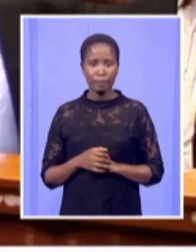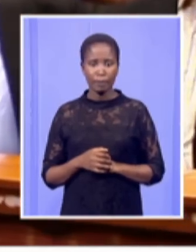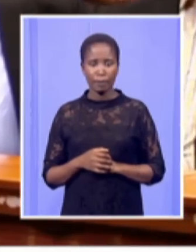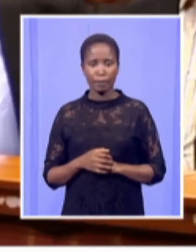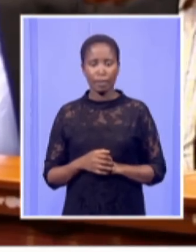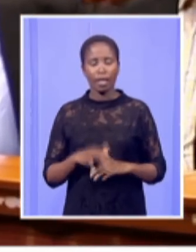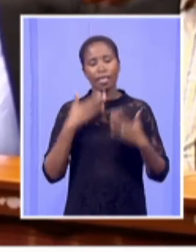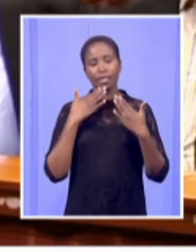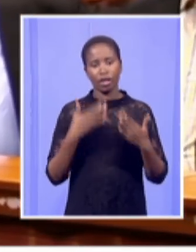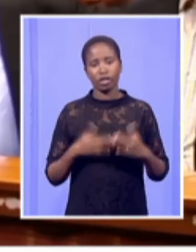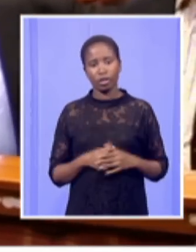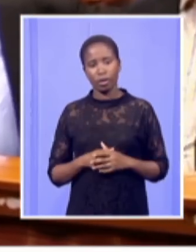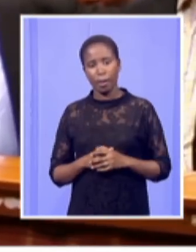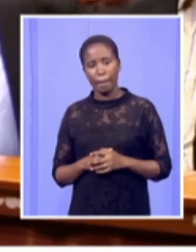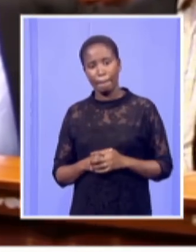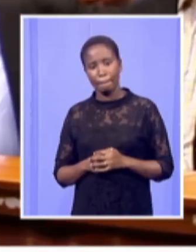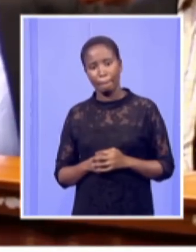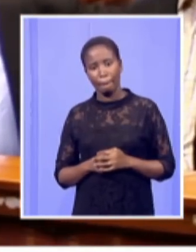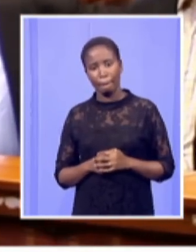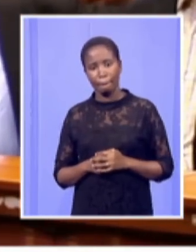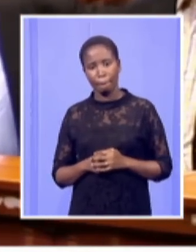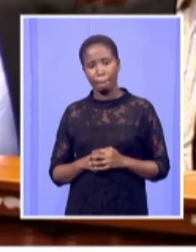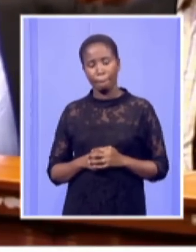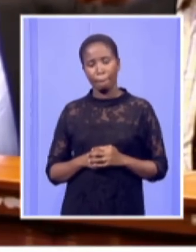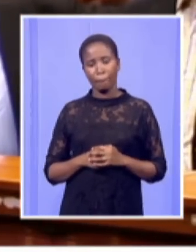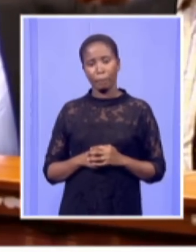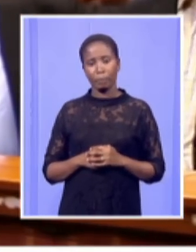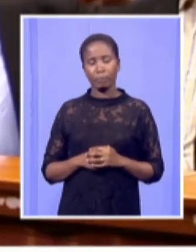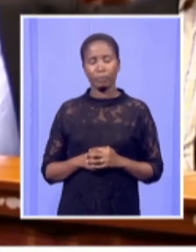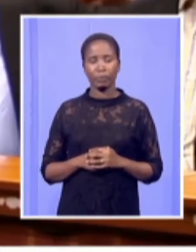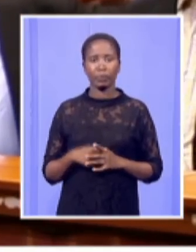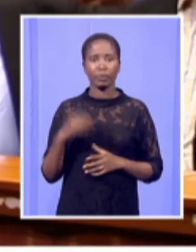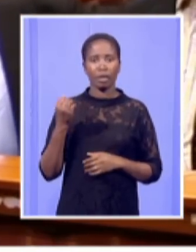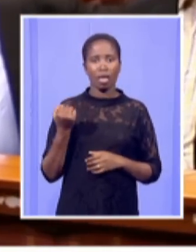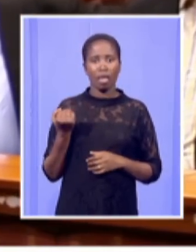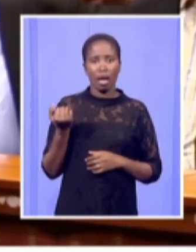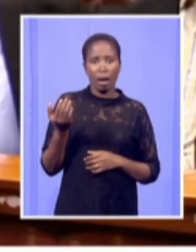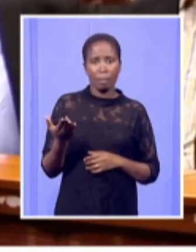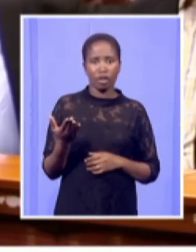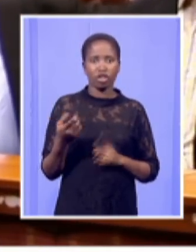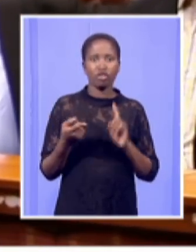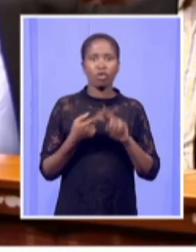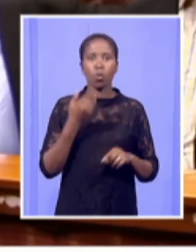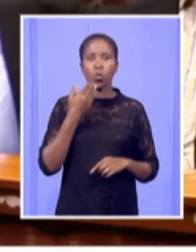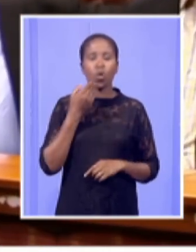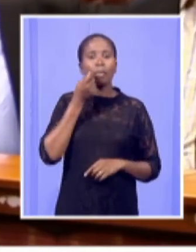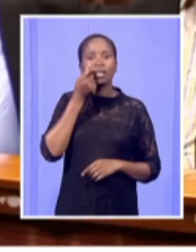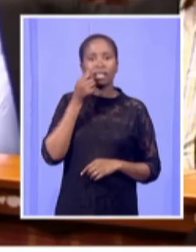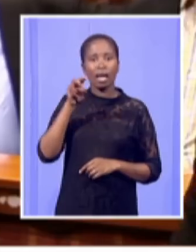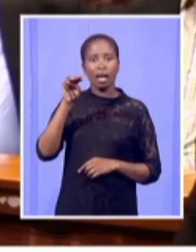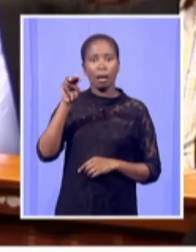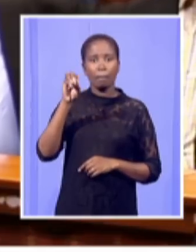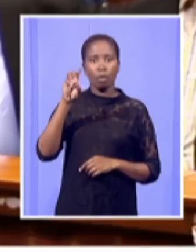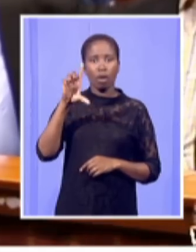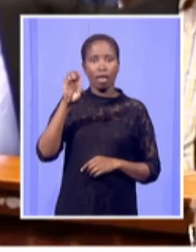Thank you. An application on behalf of Mr. Mthethwa, number 11.